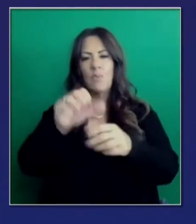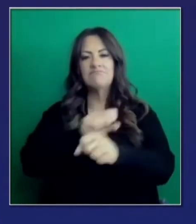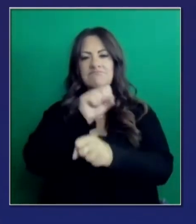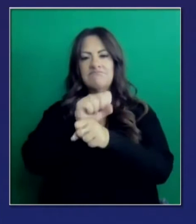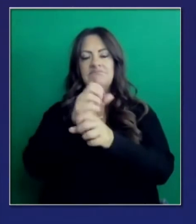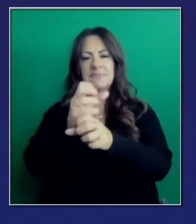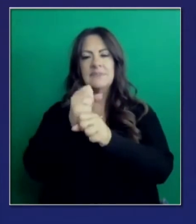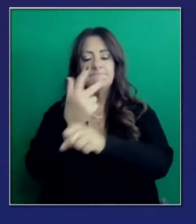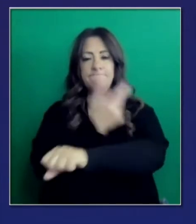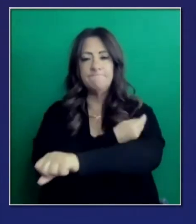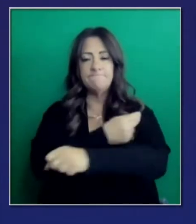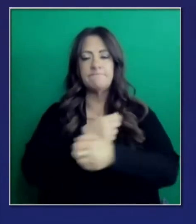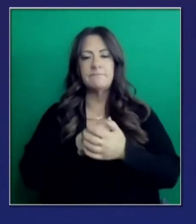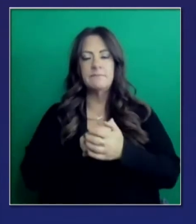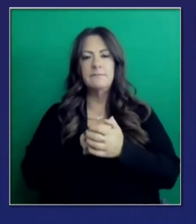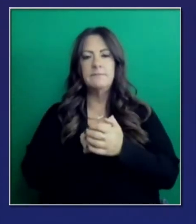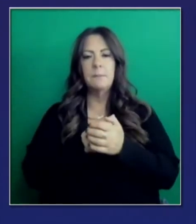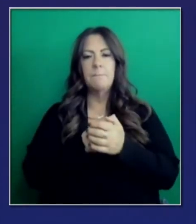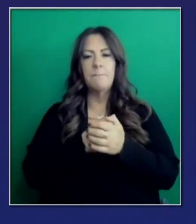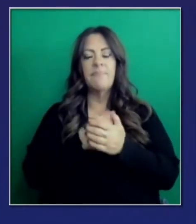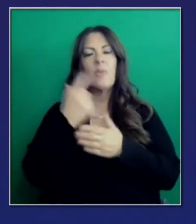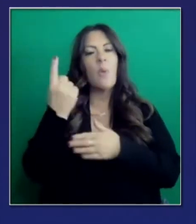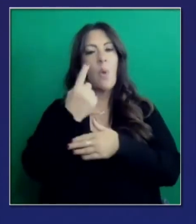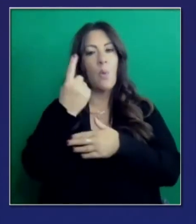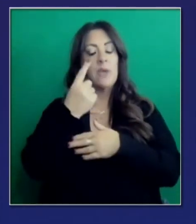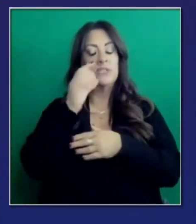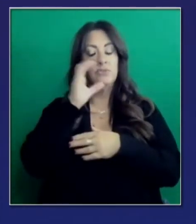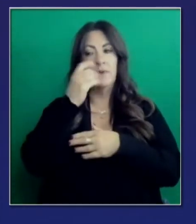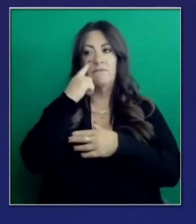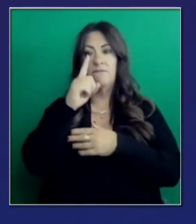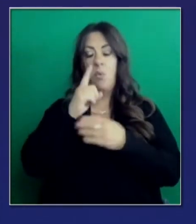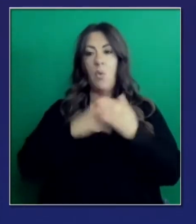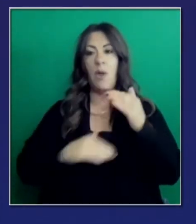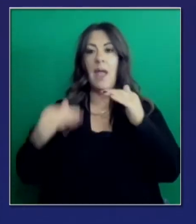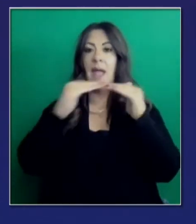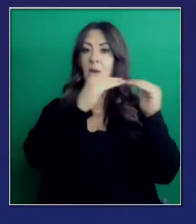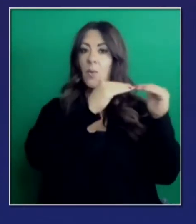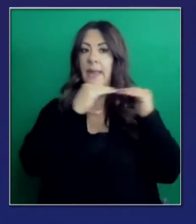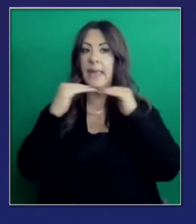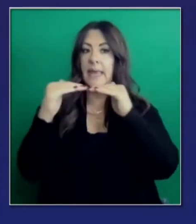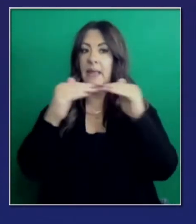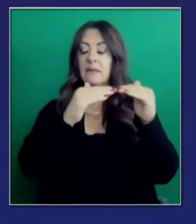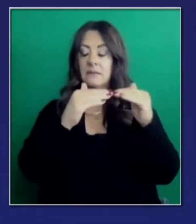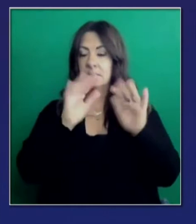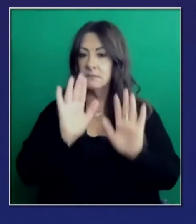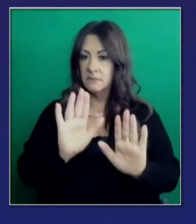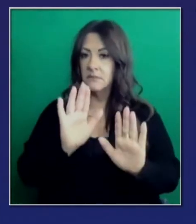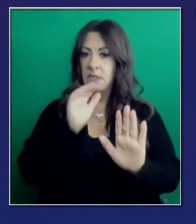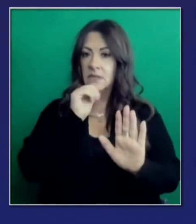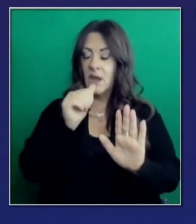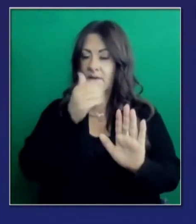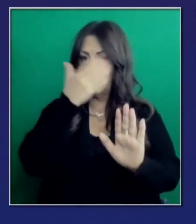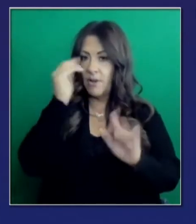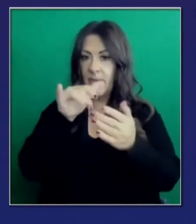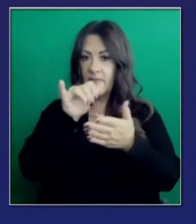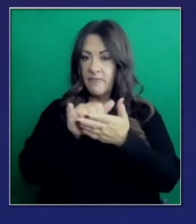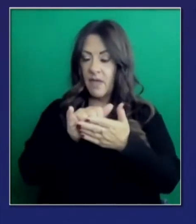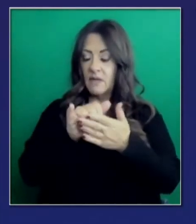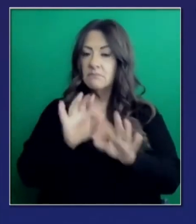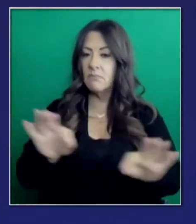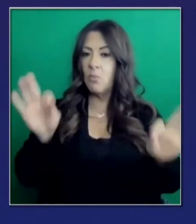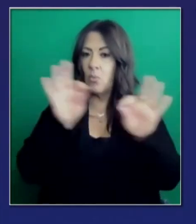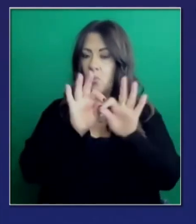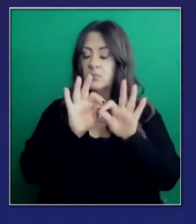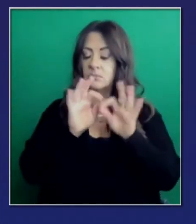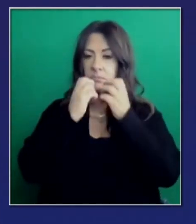With the framework always on equity, we're not losing sight of any of those fundamentals, any of our values, but we realize we